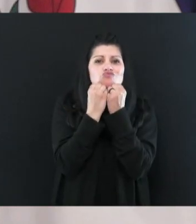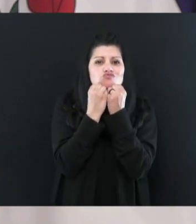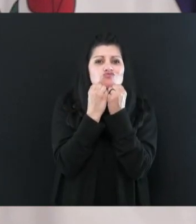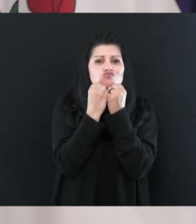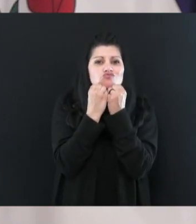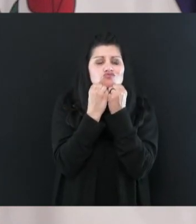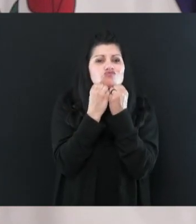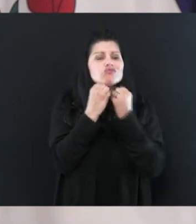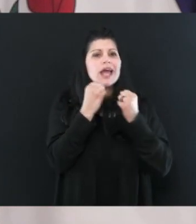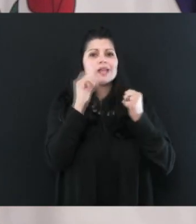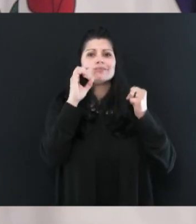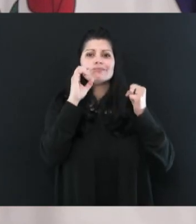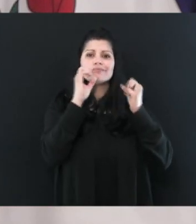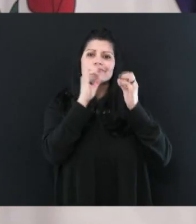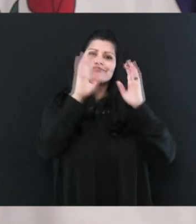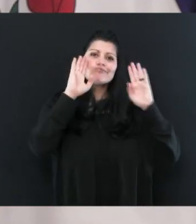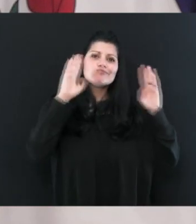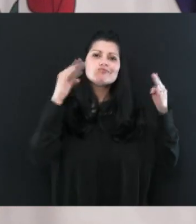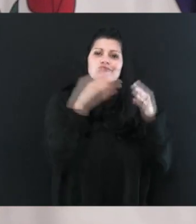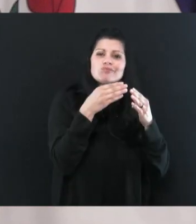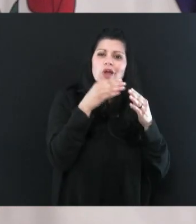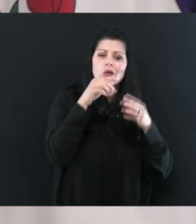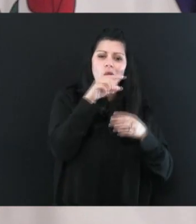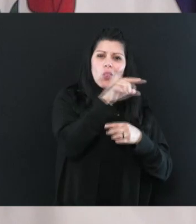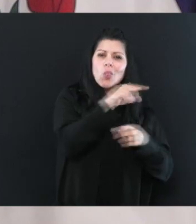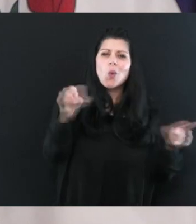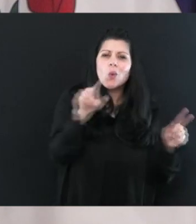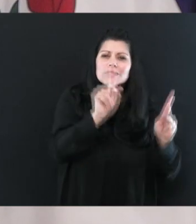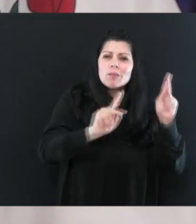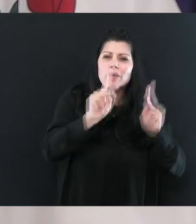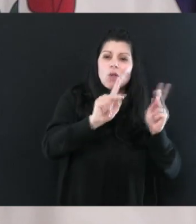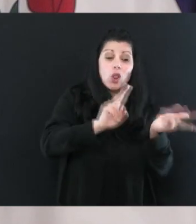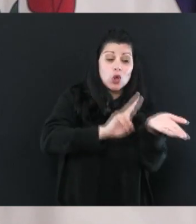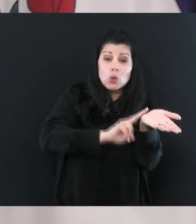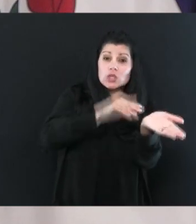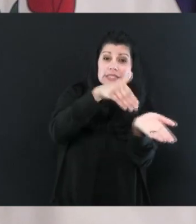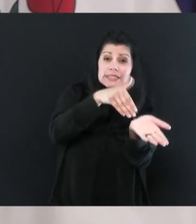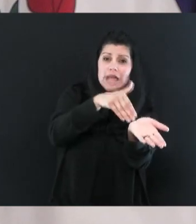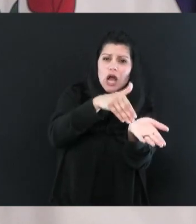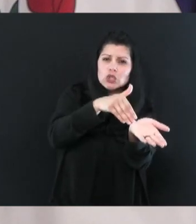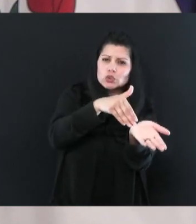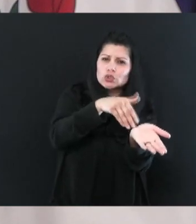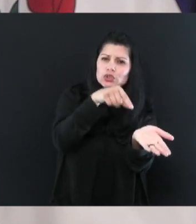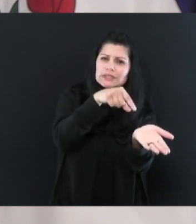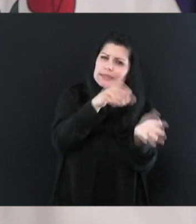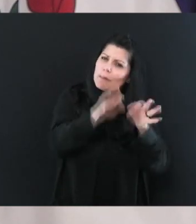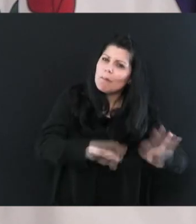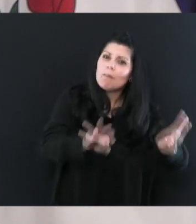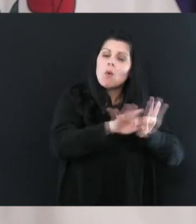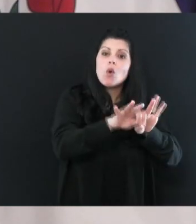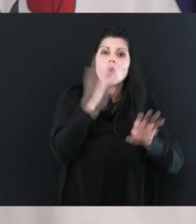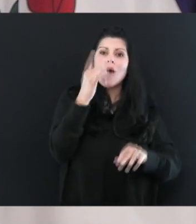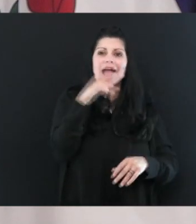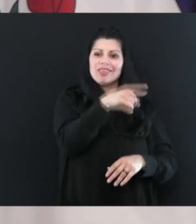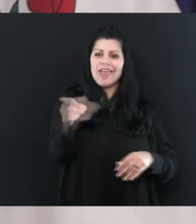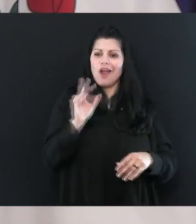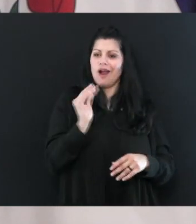These are the real heroes. Now we have lost 2 nurses within our state,